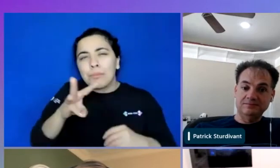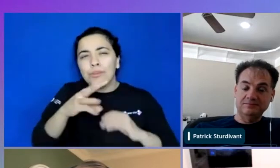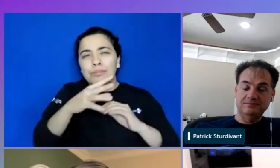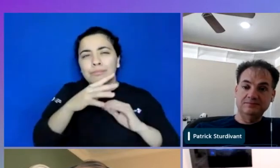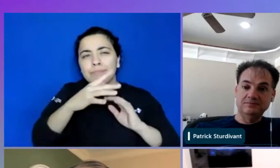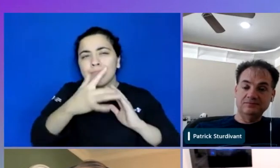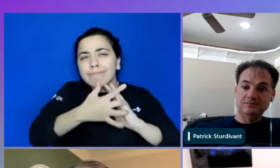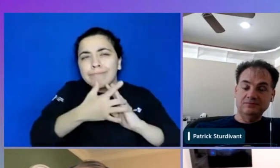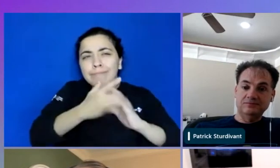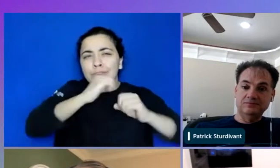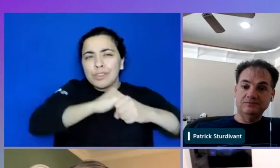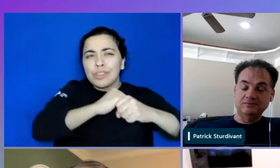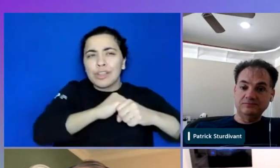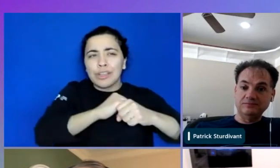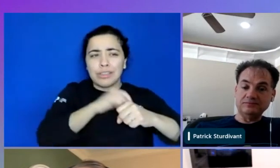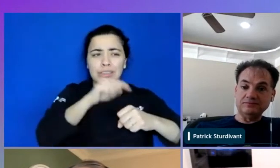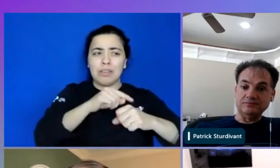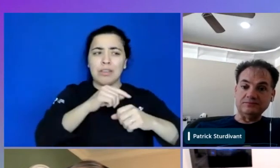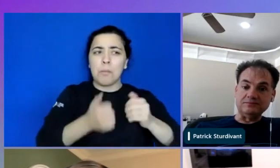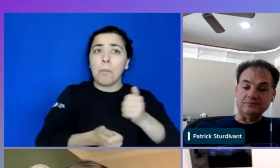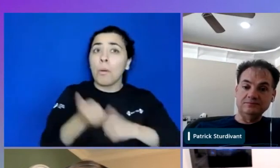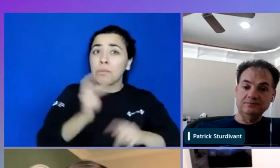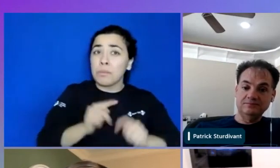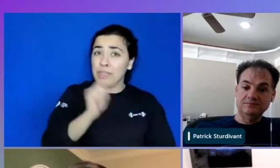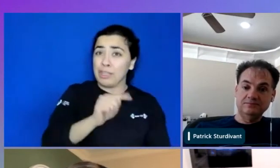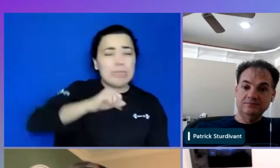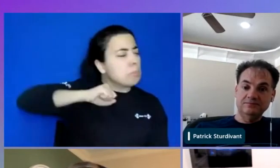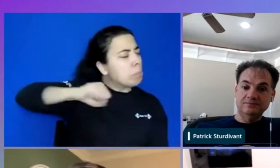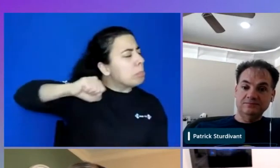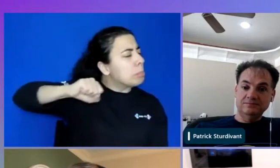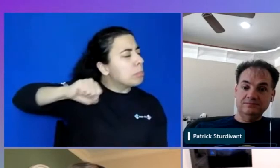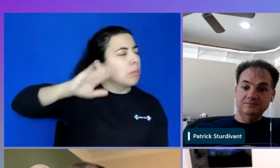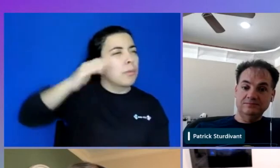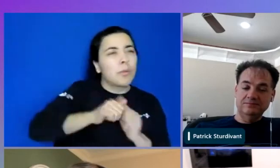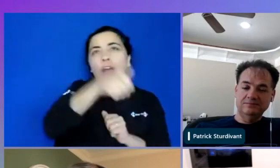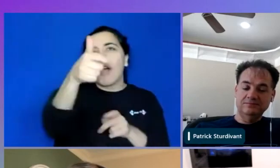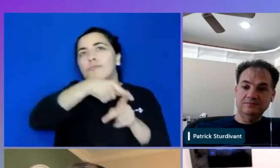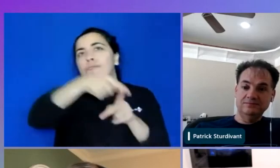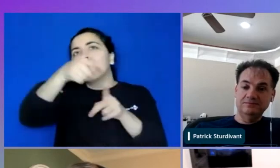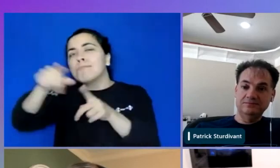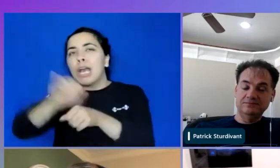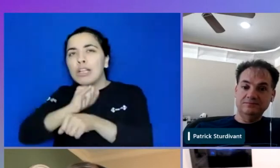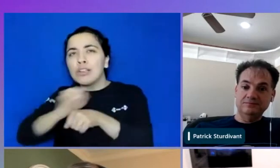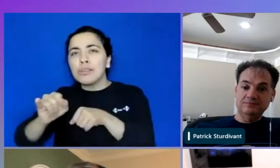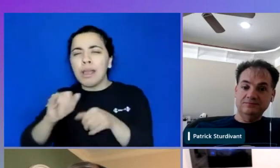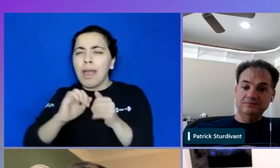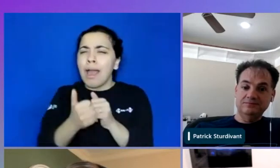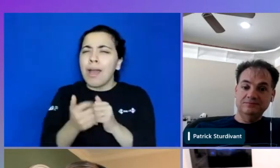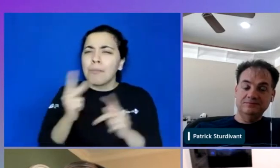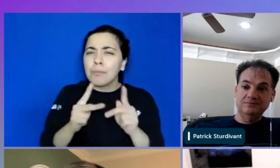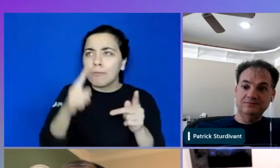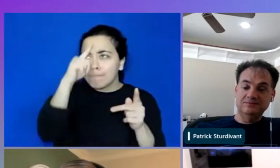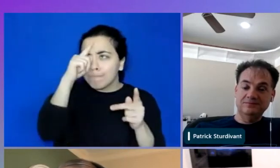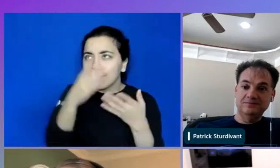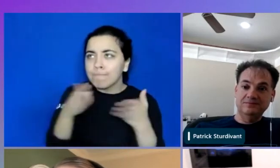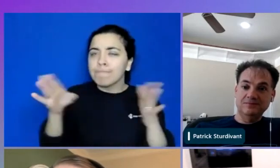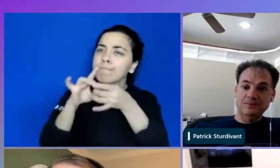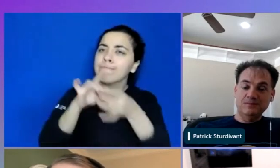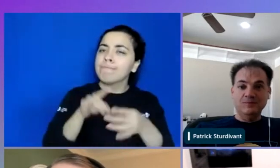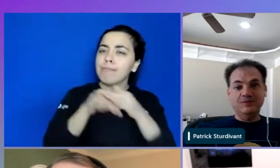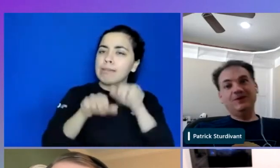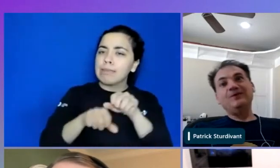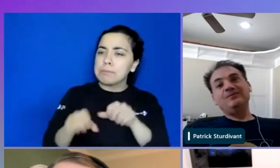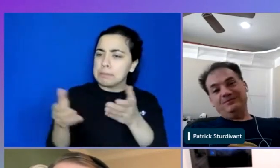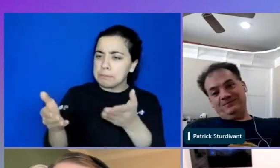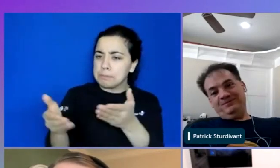industries. What are some good takeaways to convince or open the mind of others in regards to accessibility? Can I start this one real